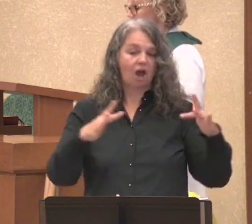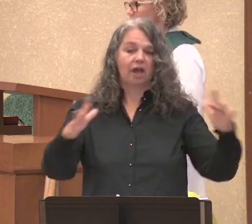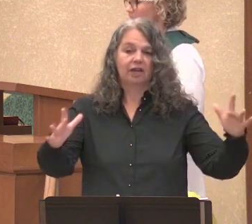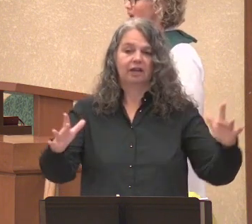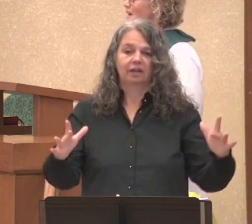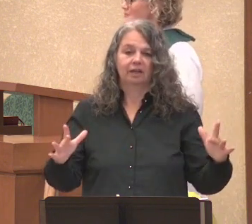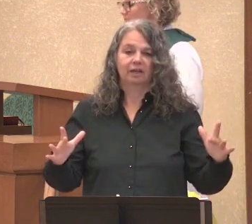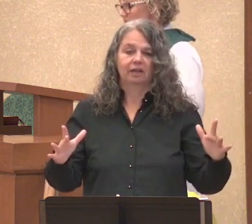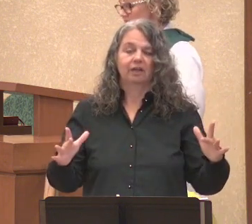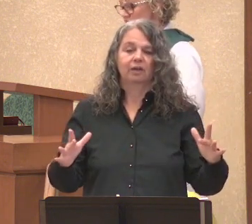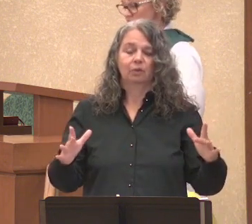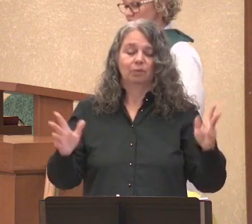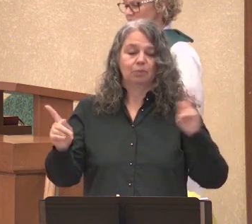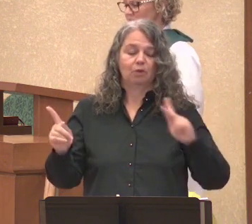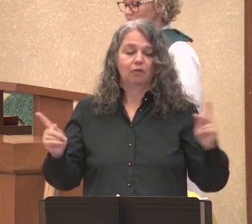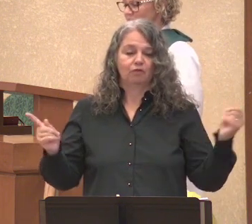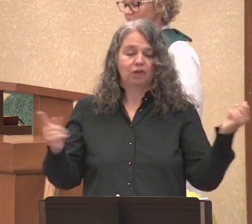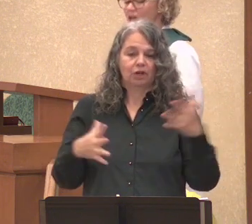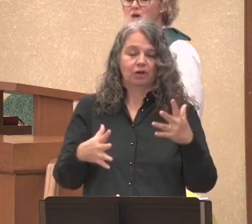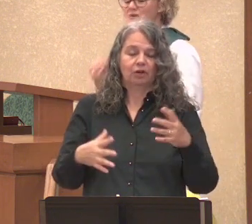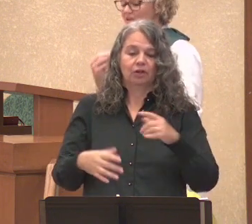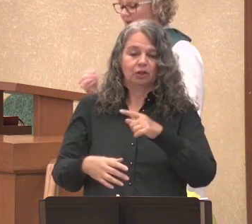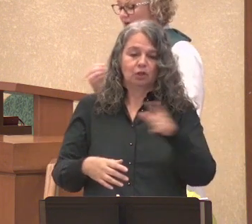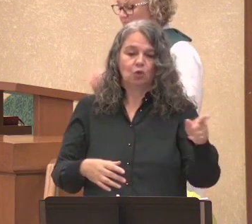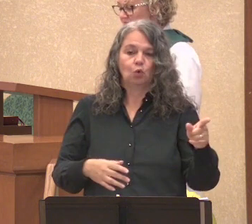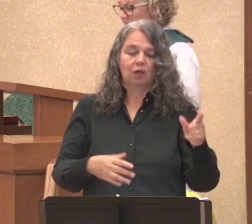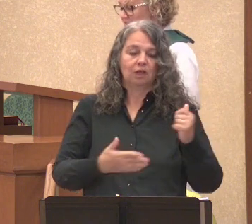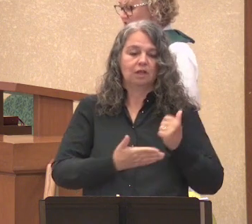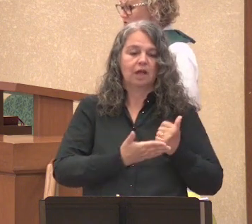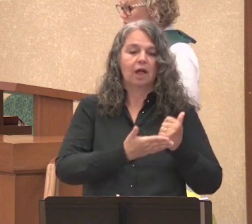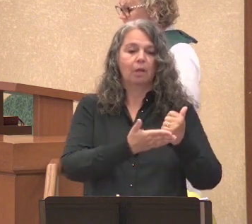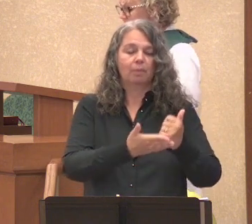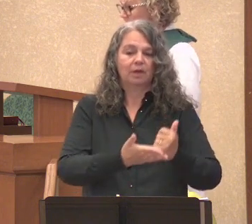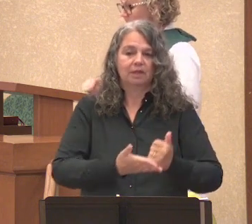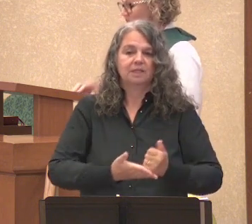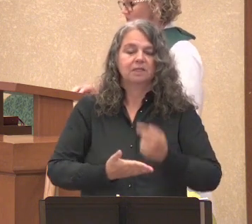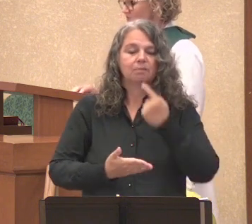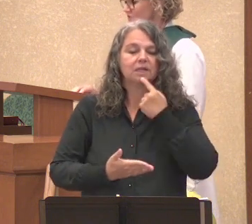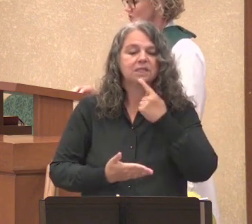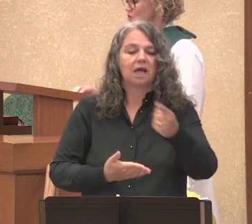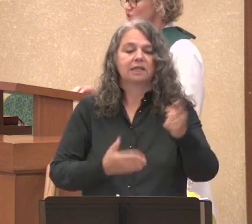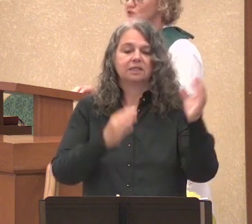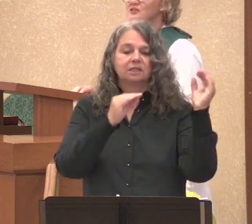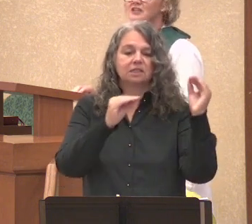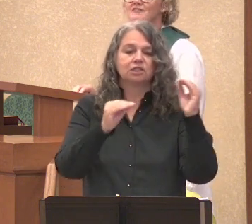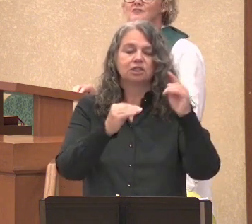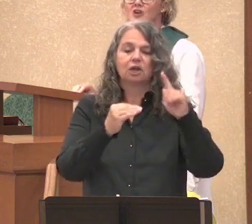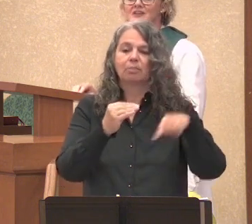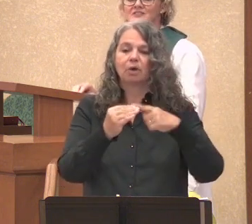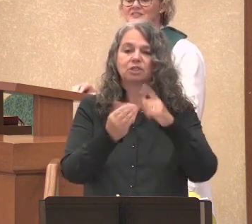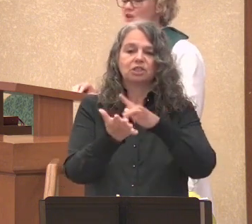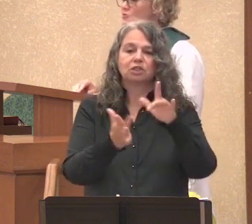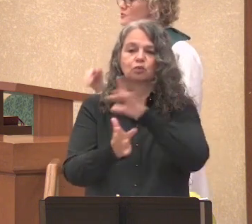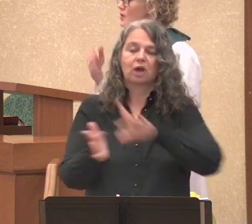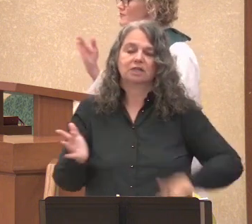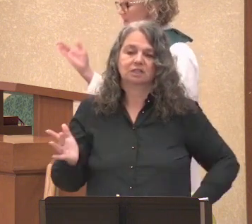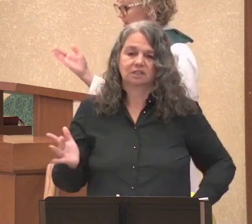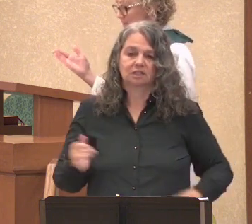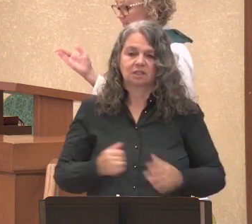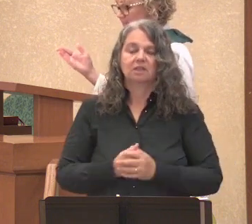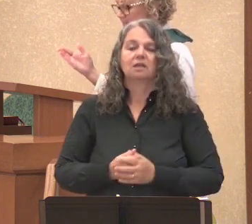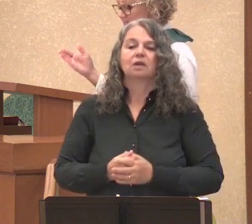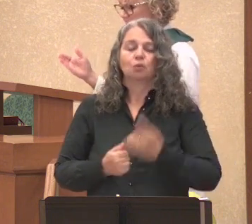intimidating, and fearful. But God provides the grace and the gifts to share the love of Christ with